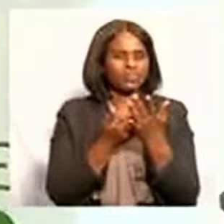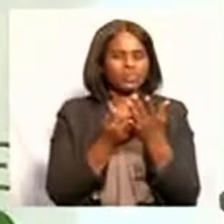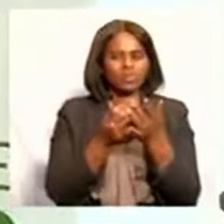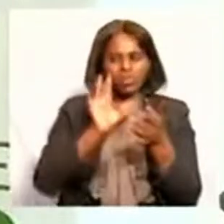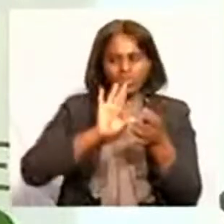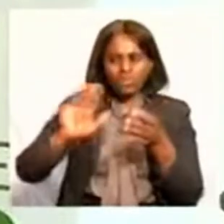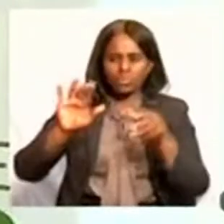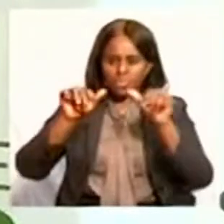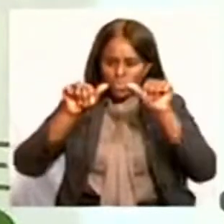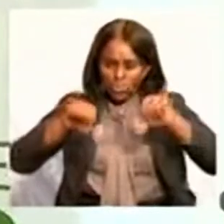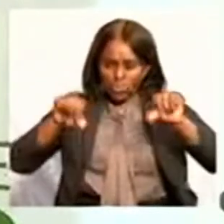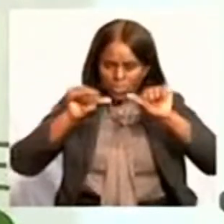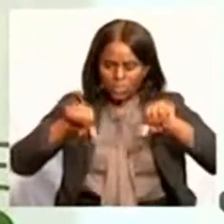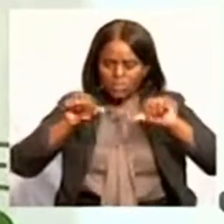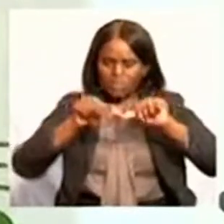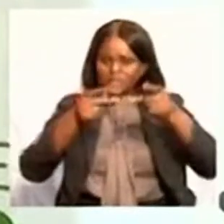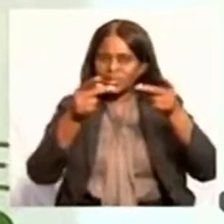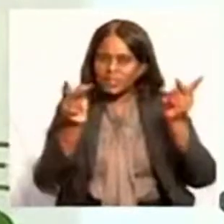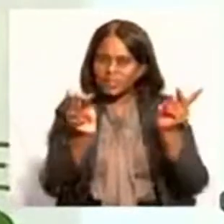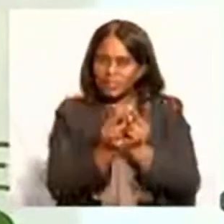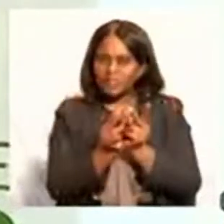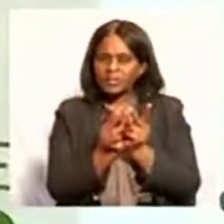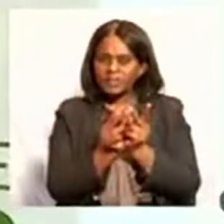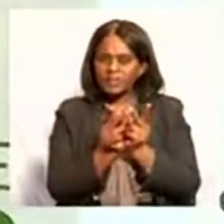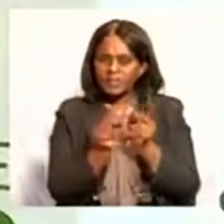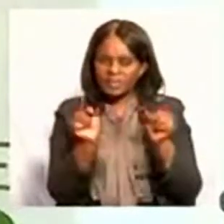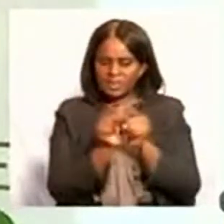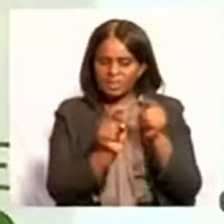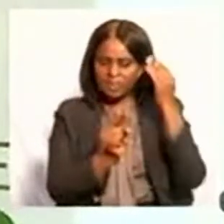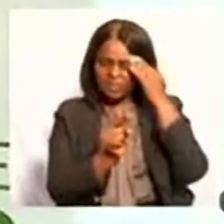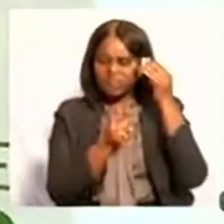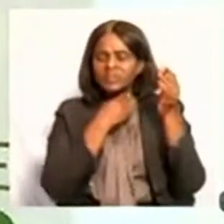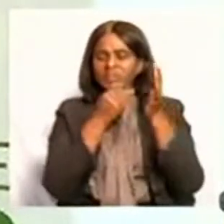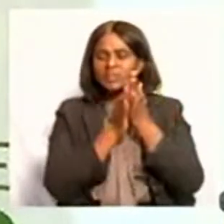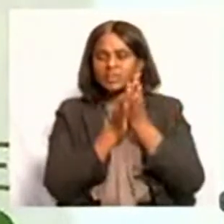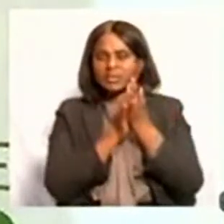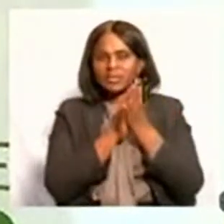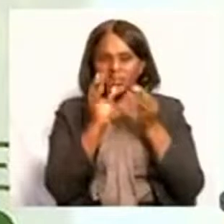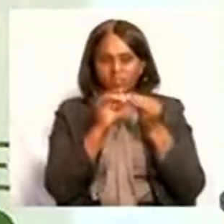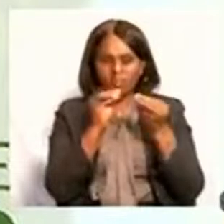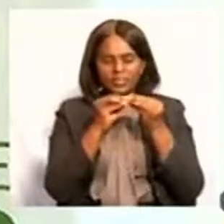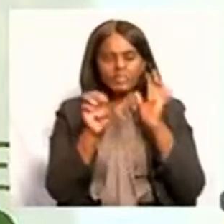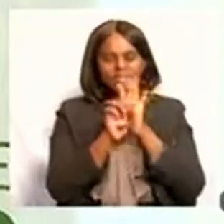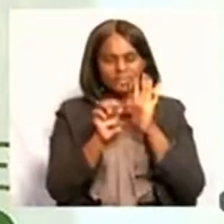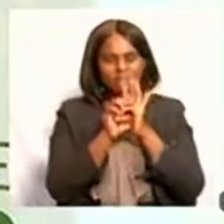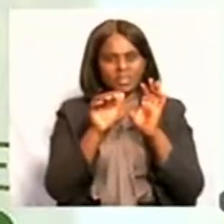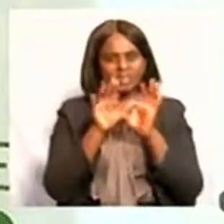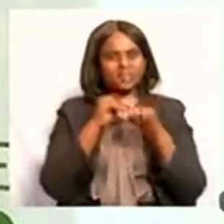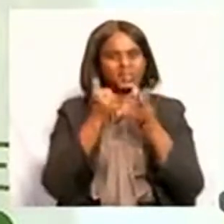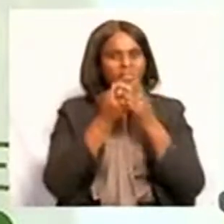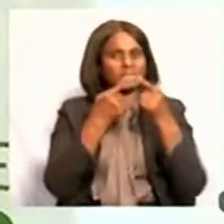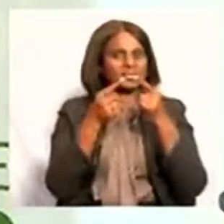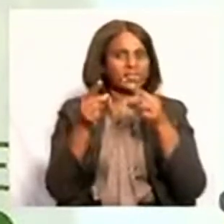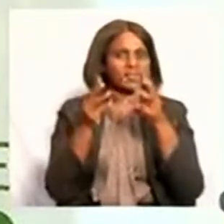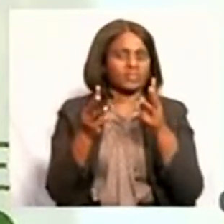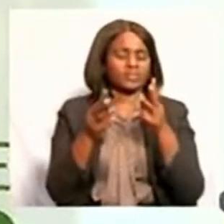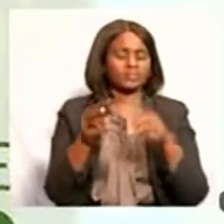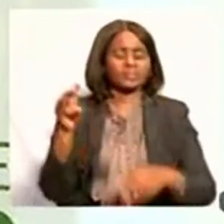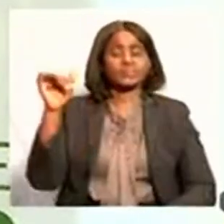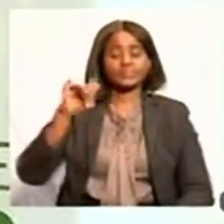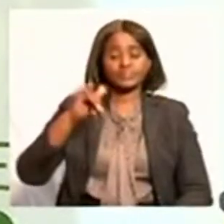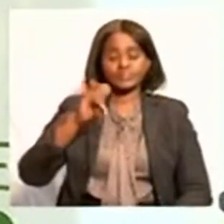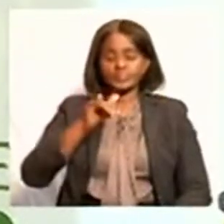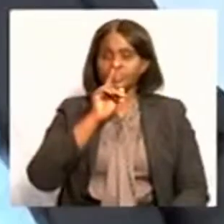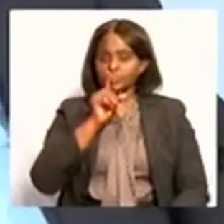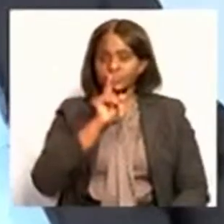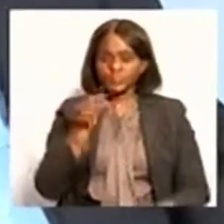your audit avenues to take interest in such inquiries? Yes, definitely. So